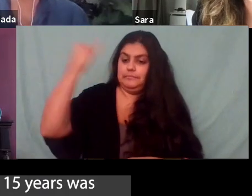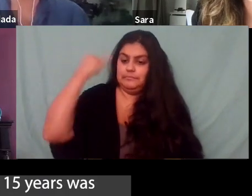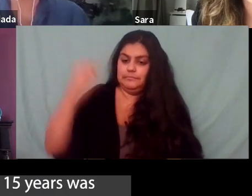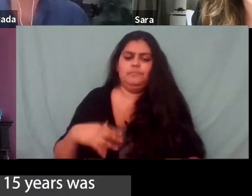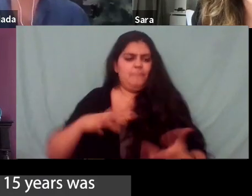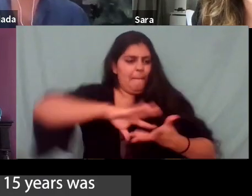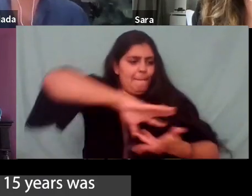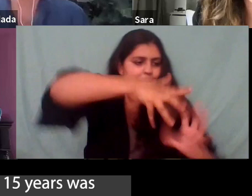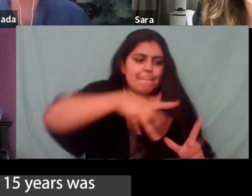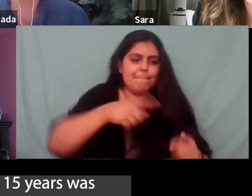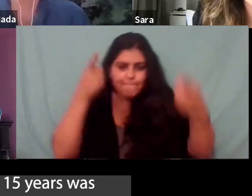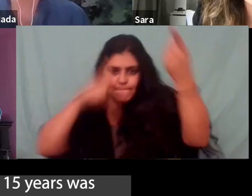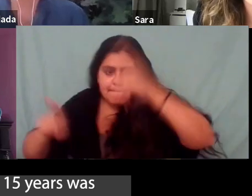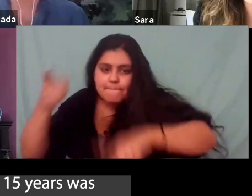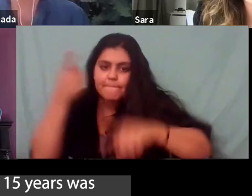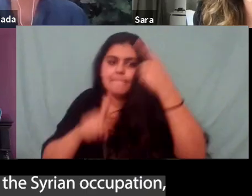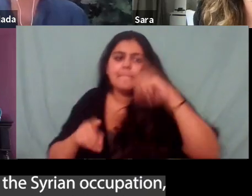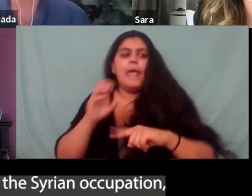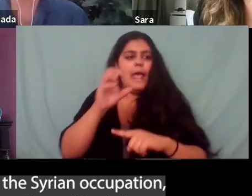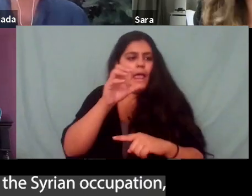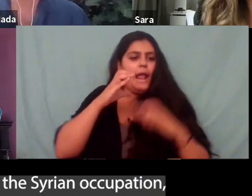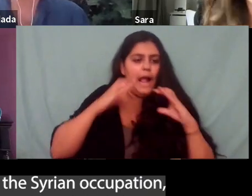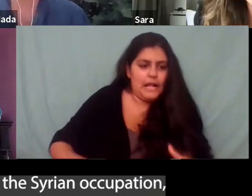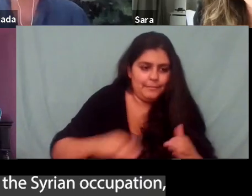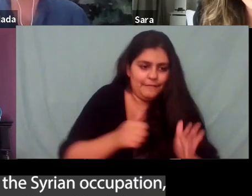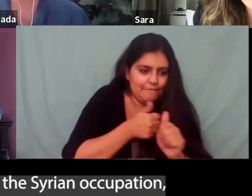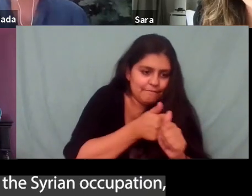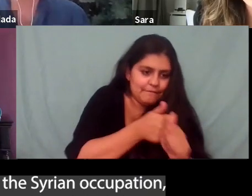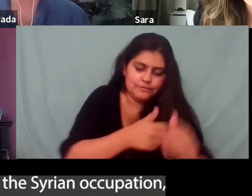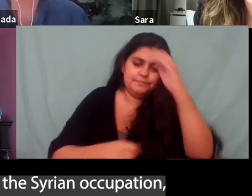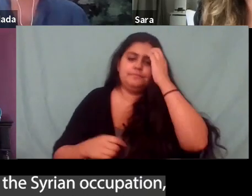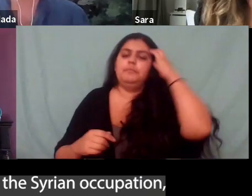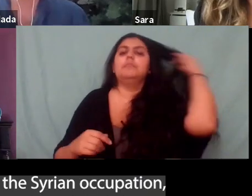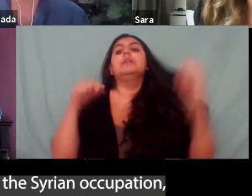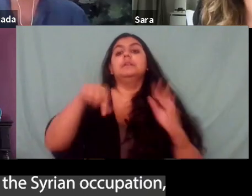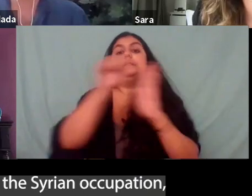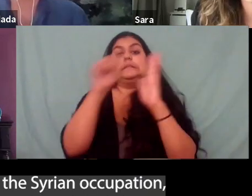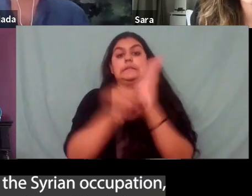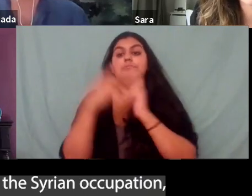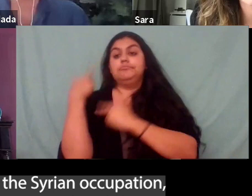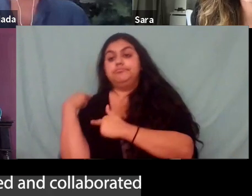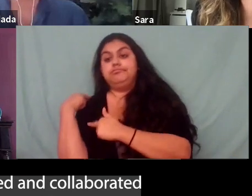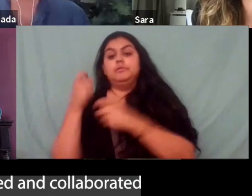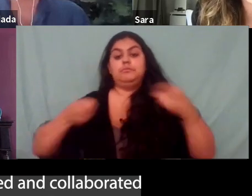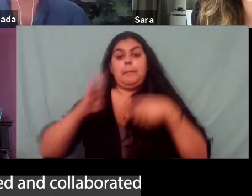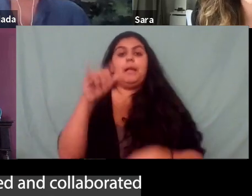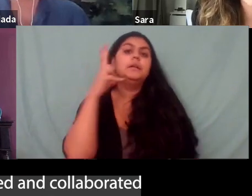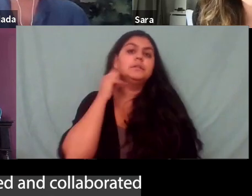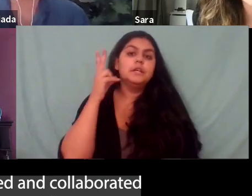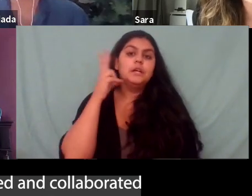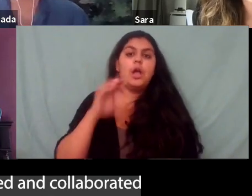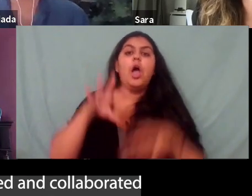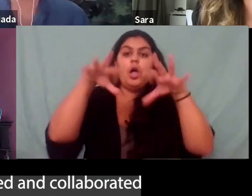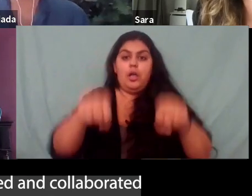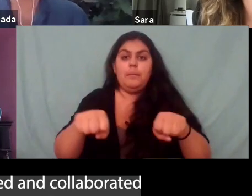was the system was sponsored and controlled by the Syrian occupation, with which the entire political class colluded,